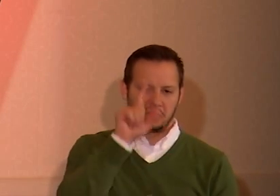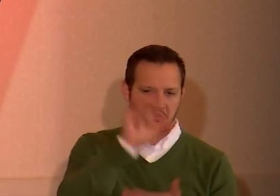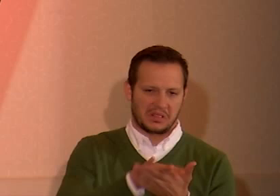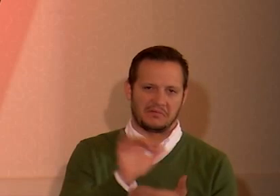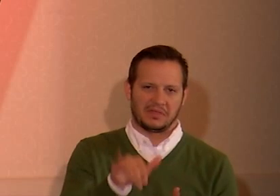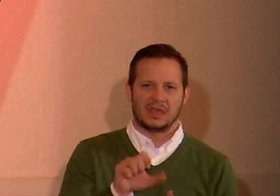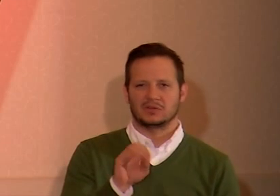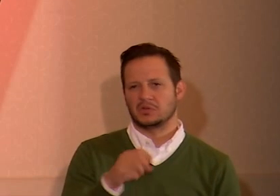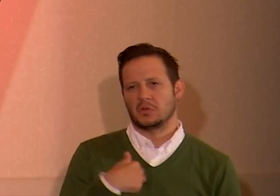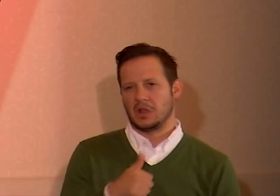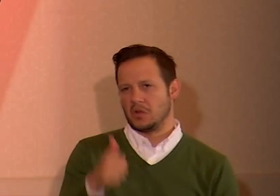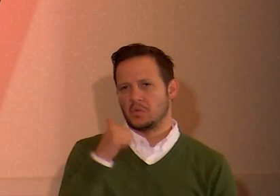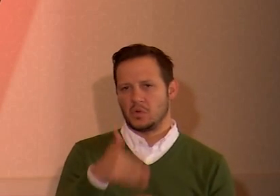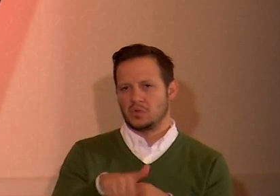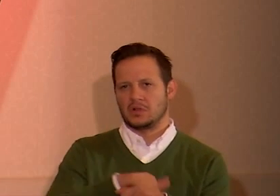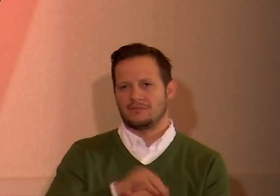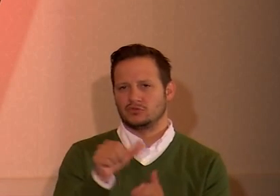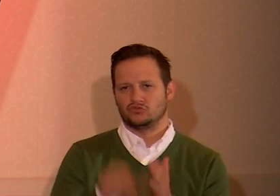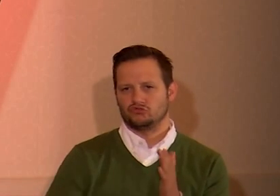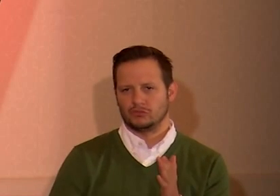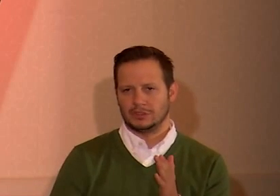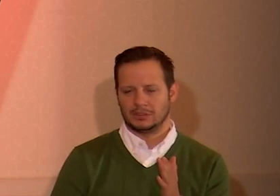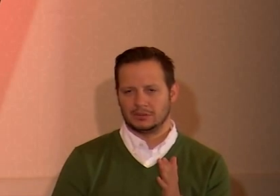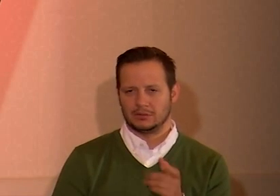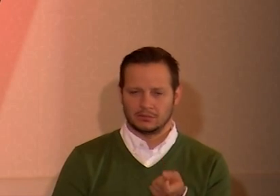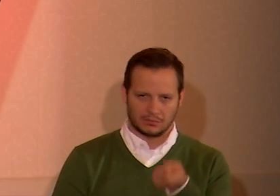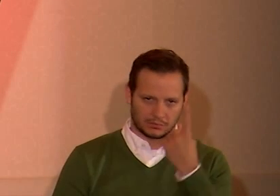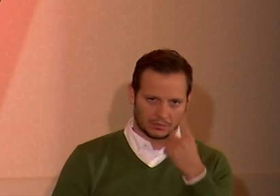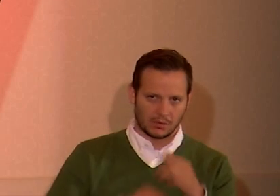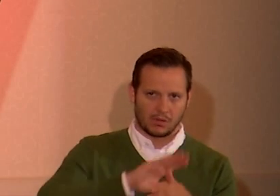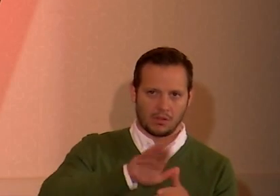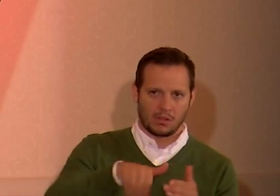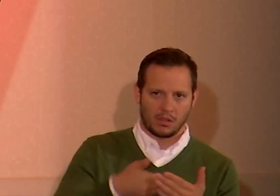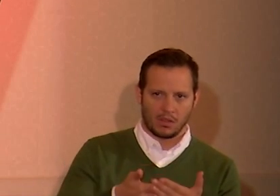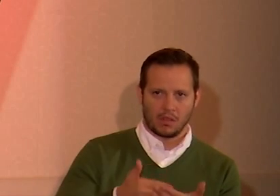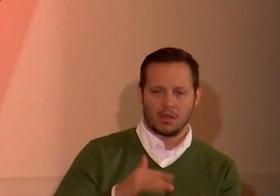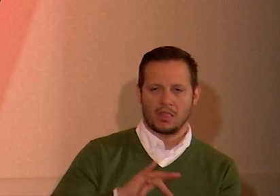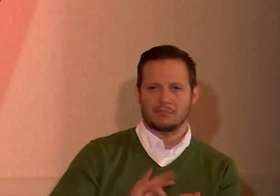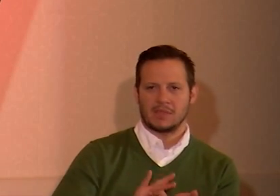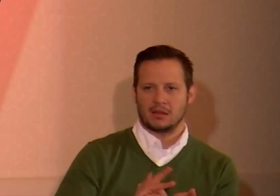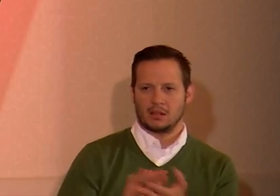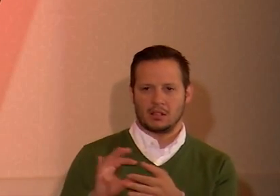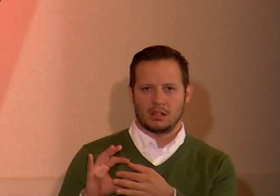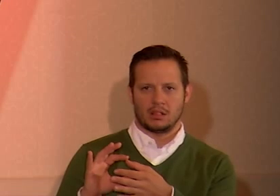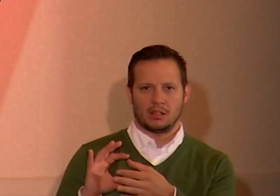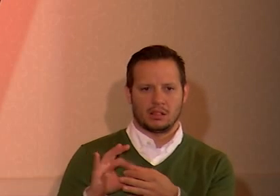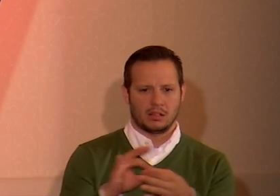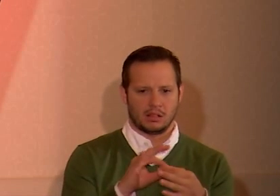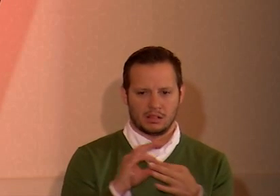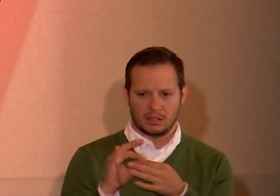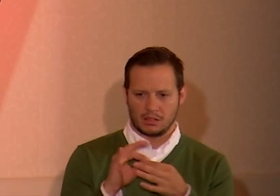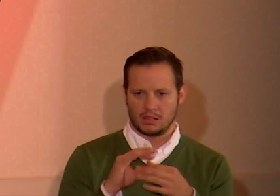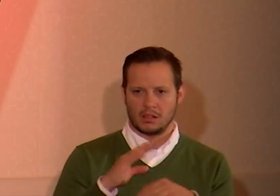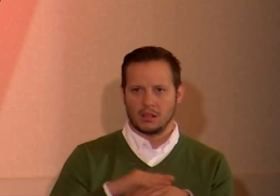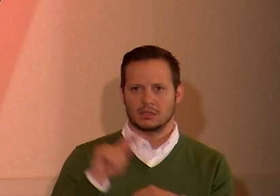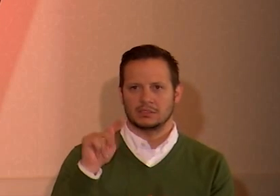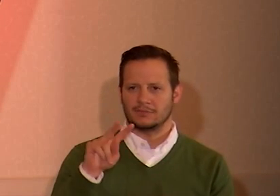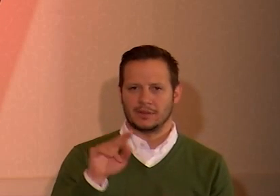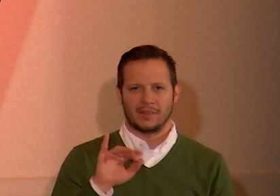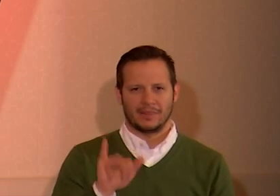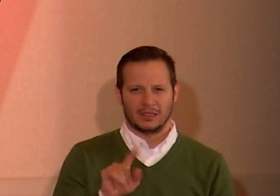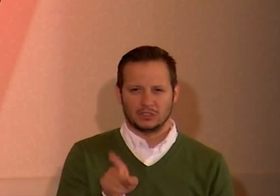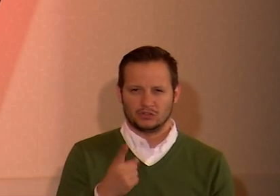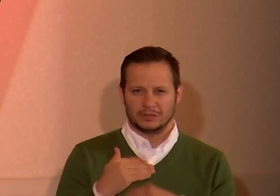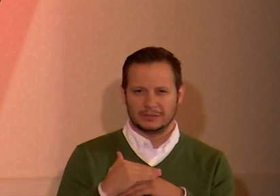believe. All of that, all of those medical corollaries that you hear on television are just the tip of the